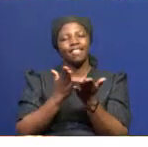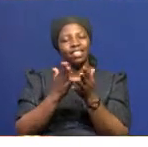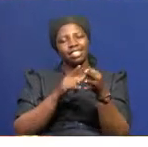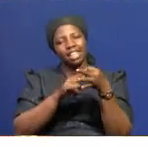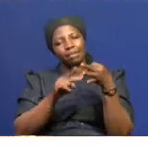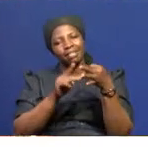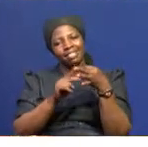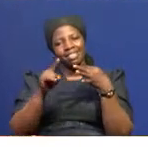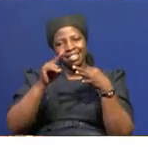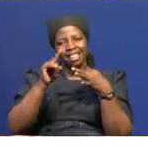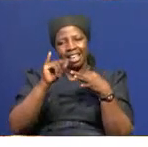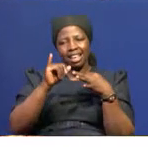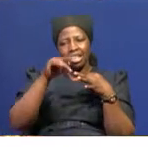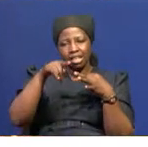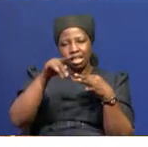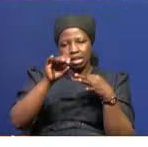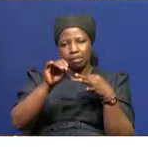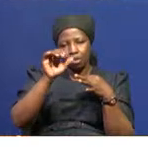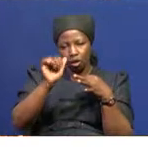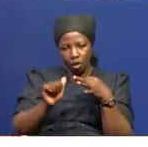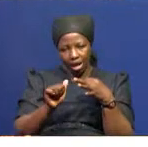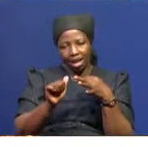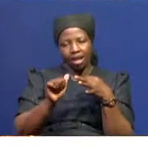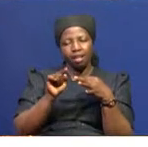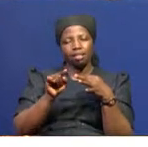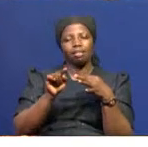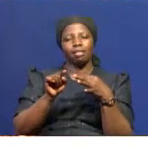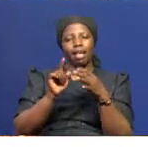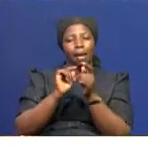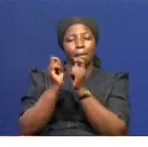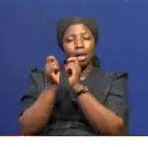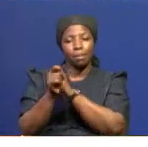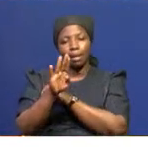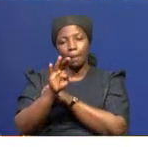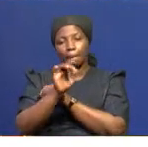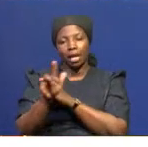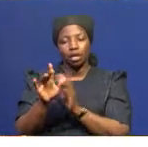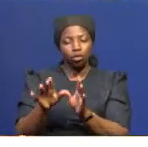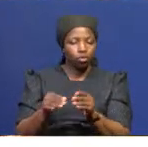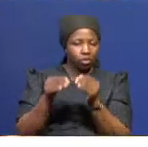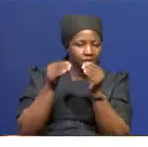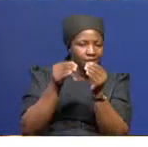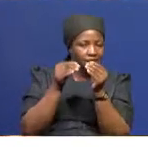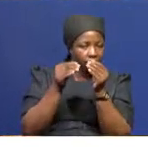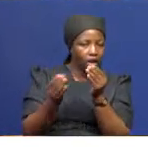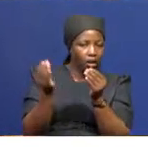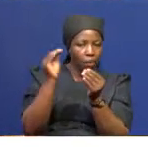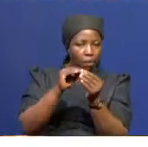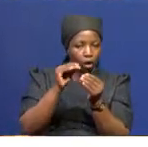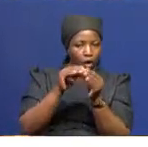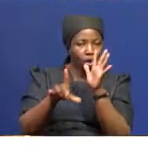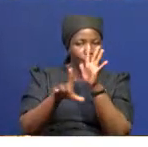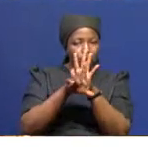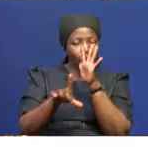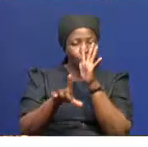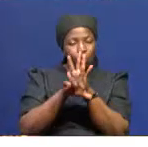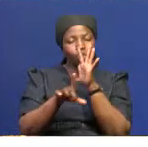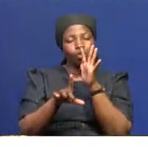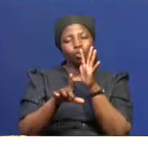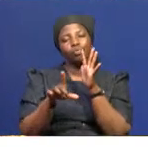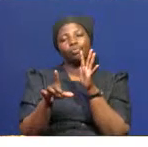3, Independent Policing Oversight Authority Amendment Bill to provide for further legislative